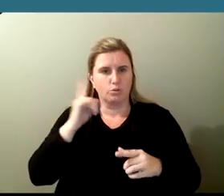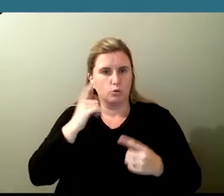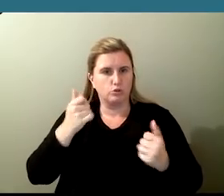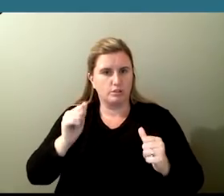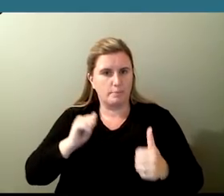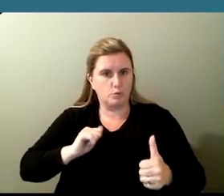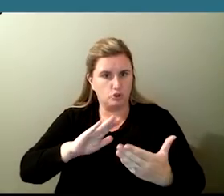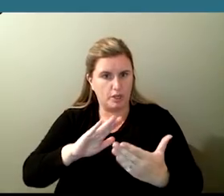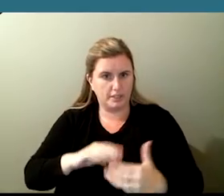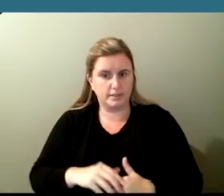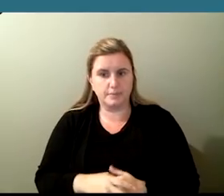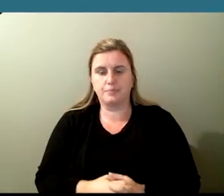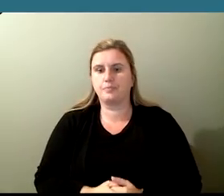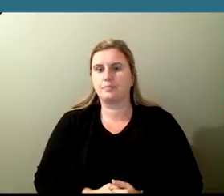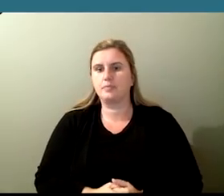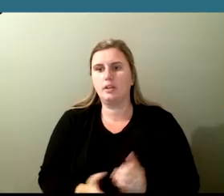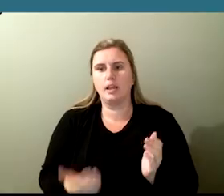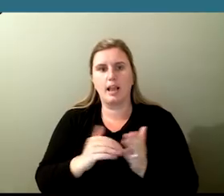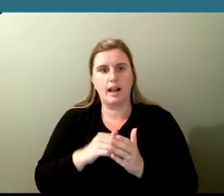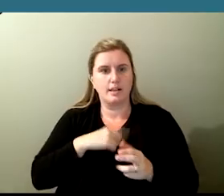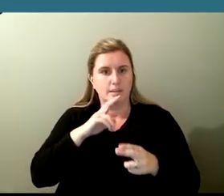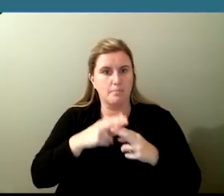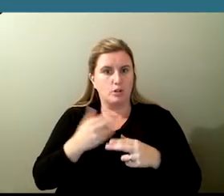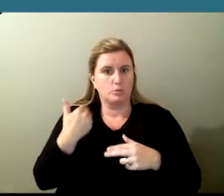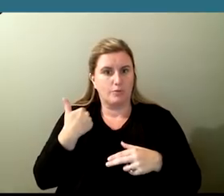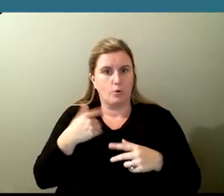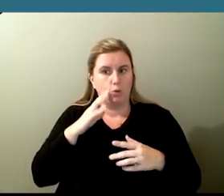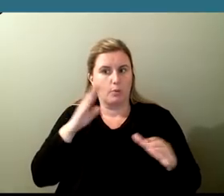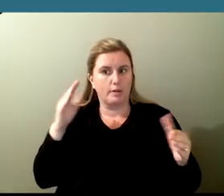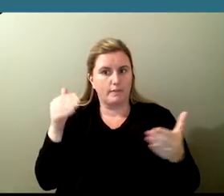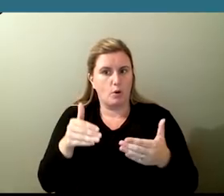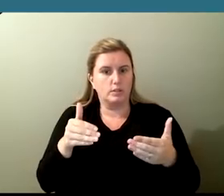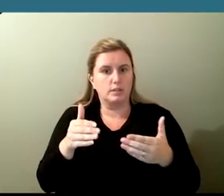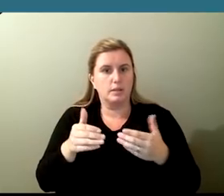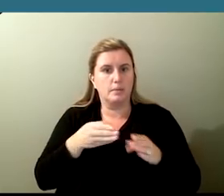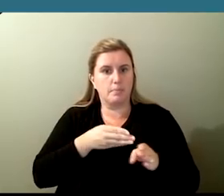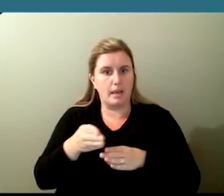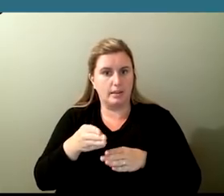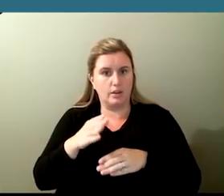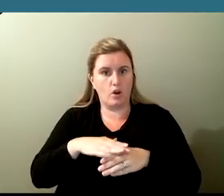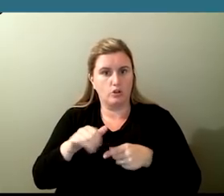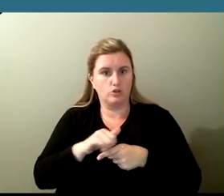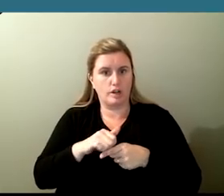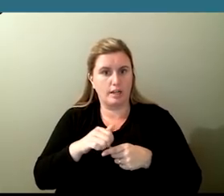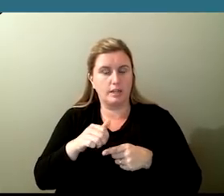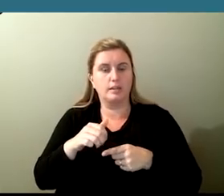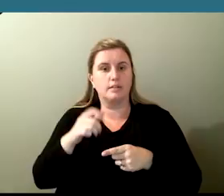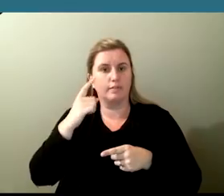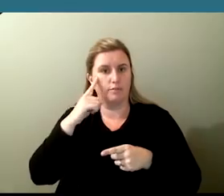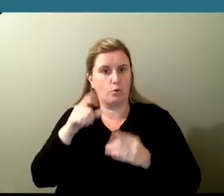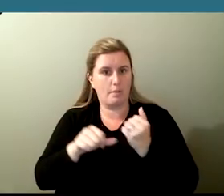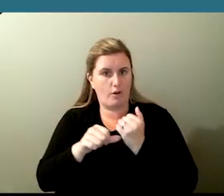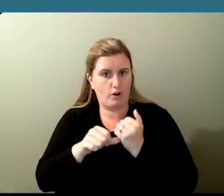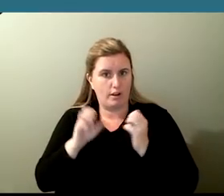address, again, as I mentioned before, we're going to be focused mainly on training practices for